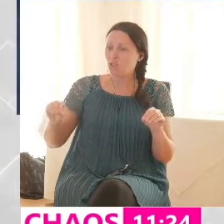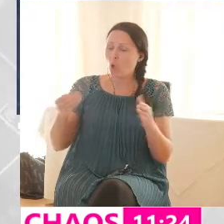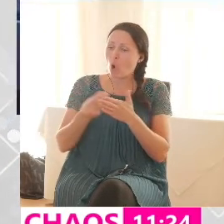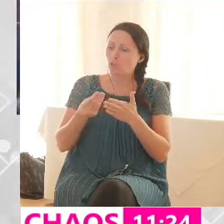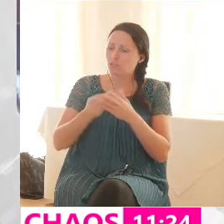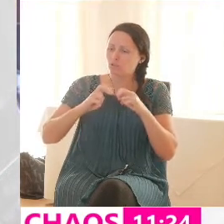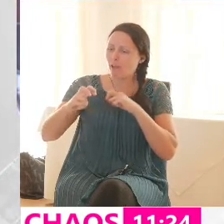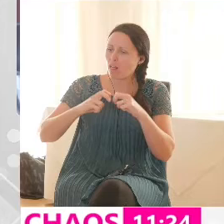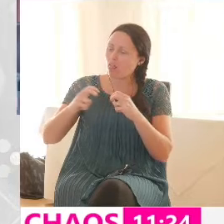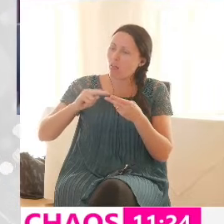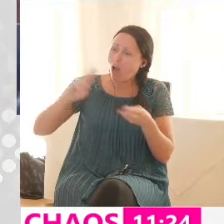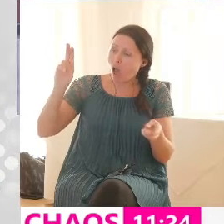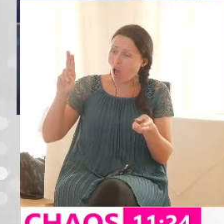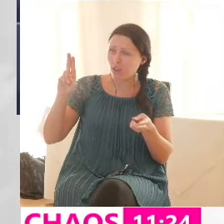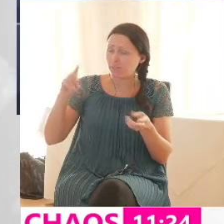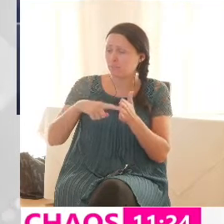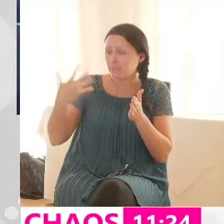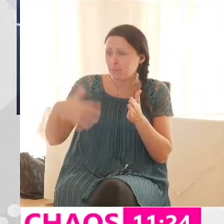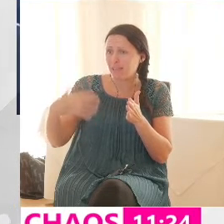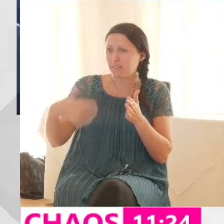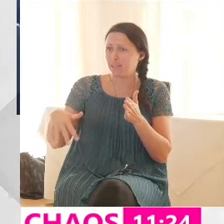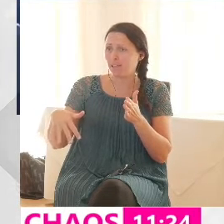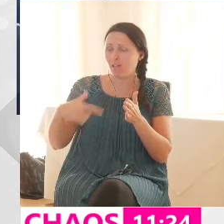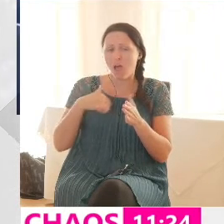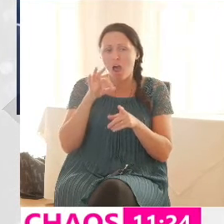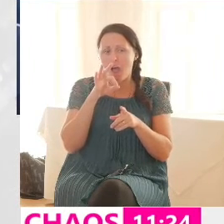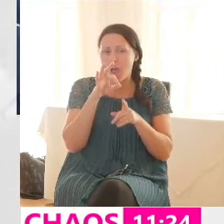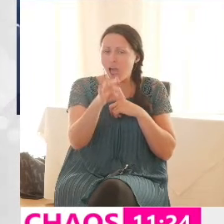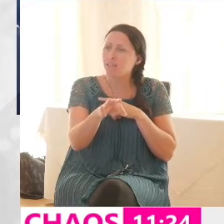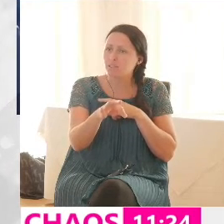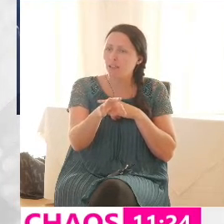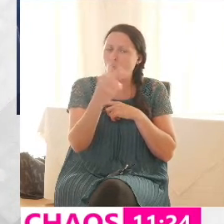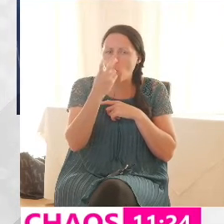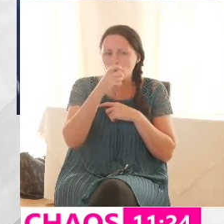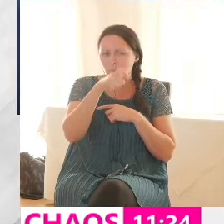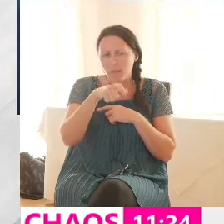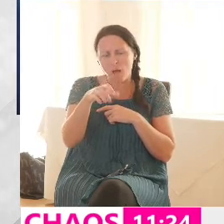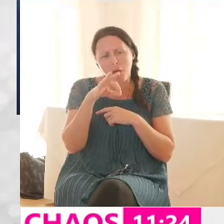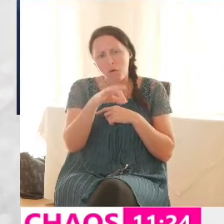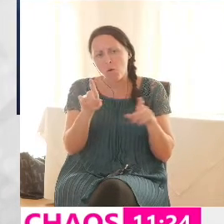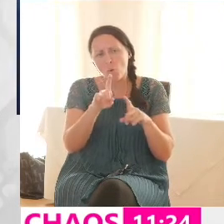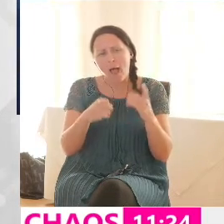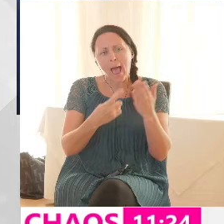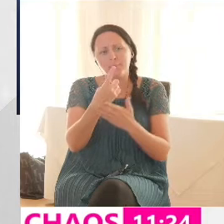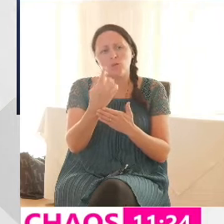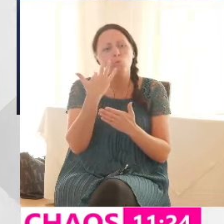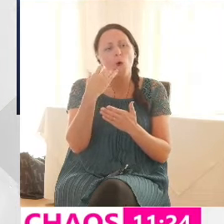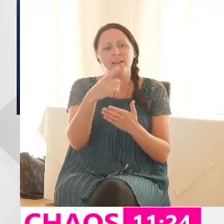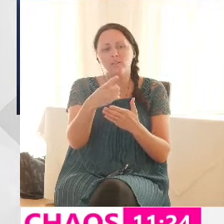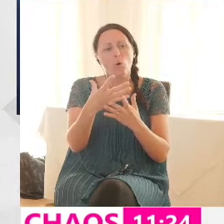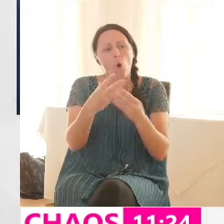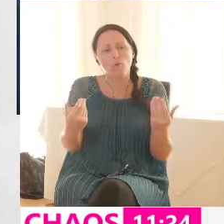is high. And then they were like, I was asking from older people that what happens to you when you are not employed? They were telling me